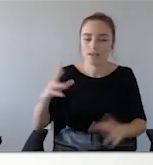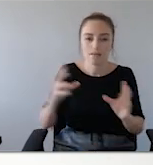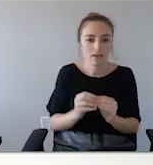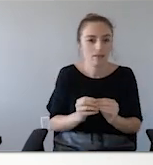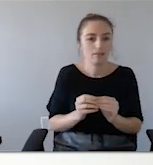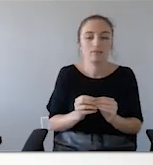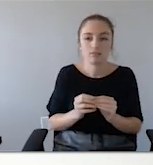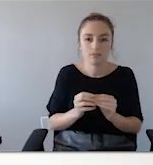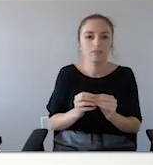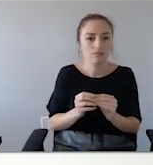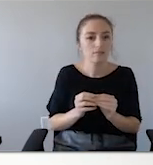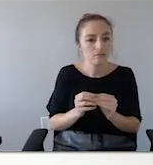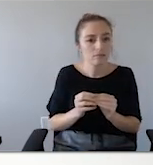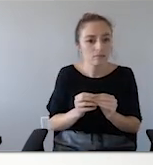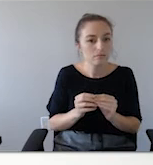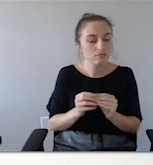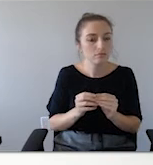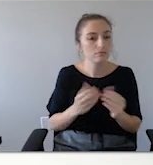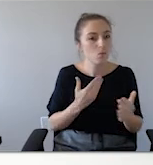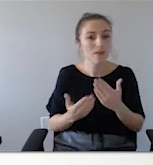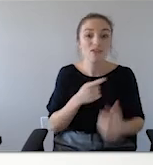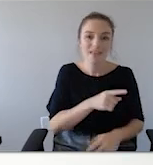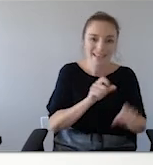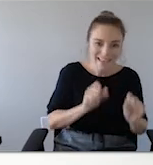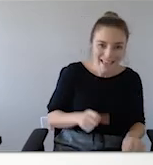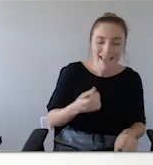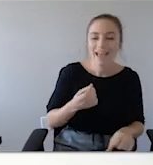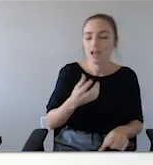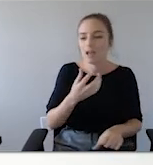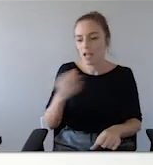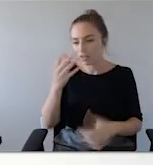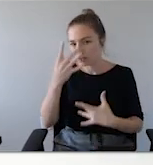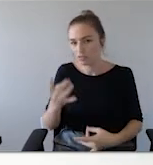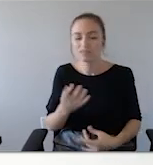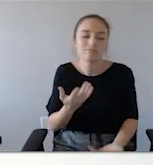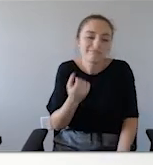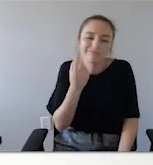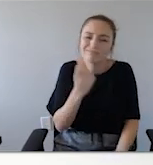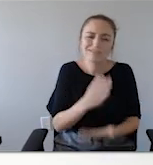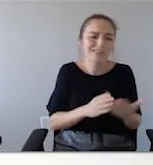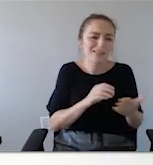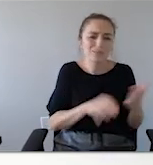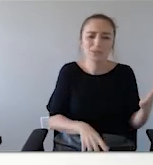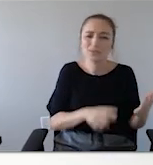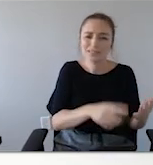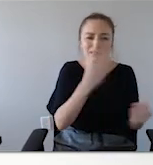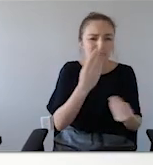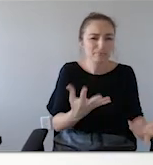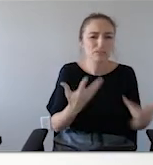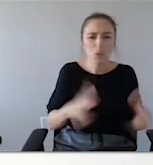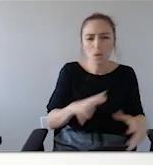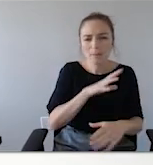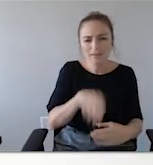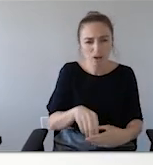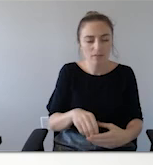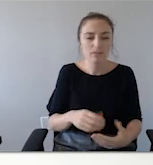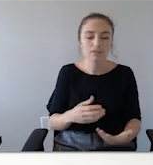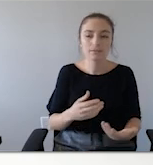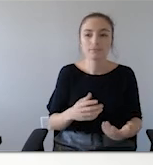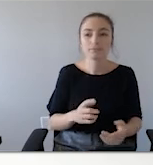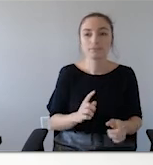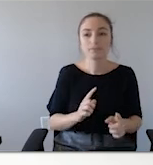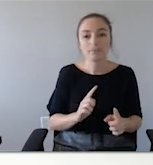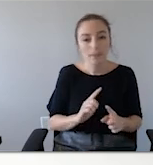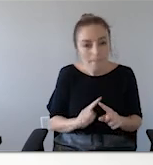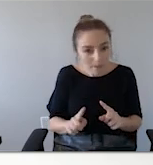interested. Because I have some kids that come in and they're like, oh, I don't want to be here. And so I want you, if that's your kid, I want